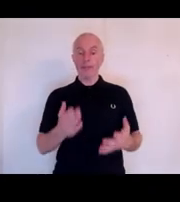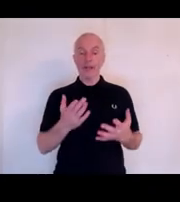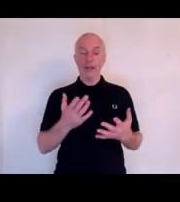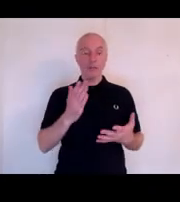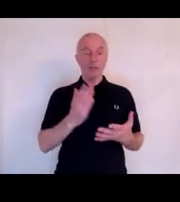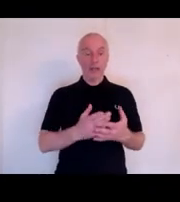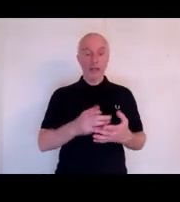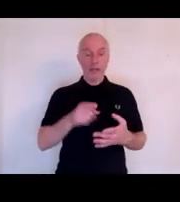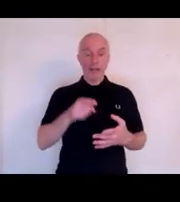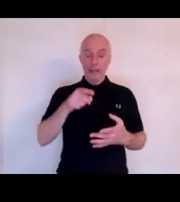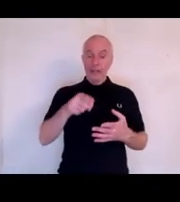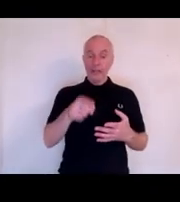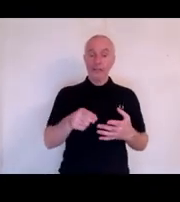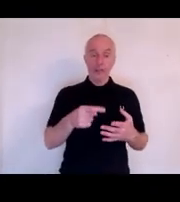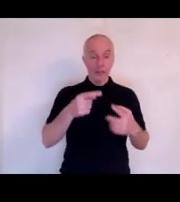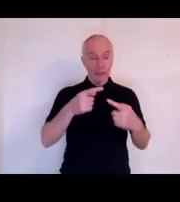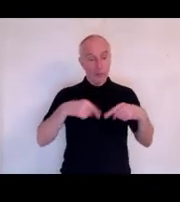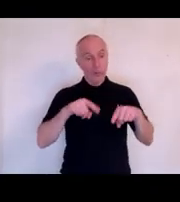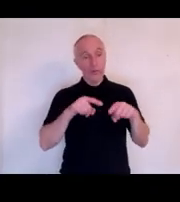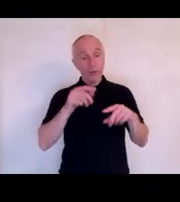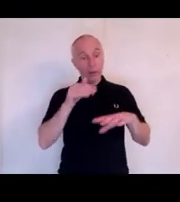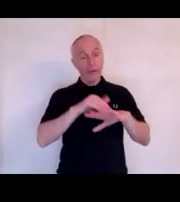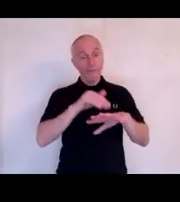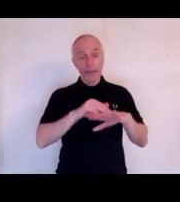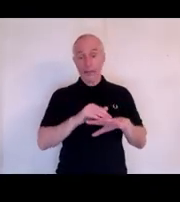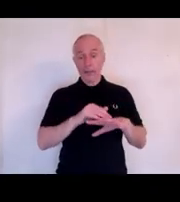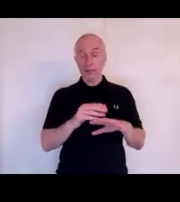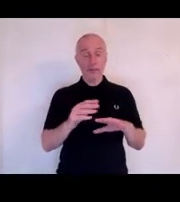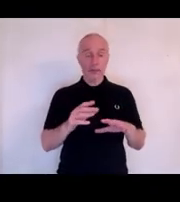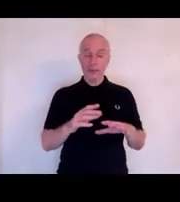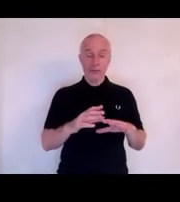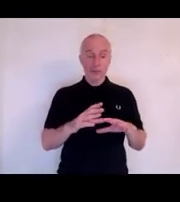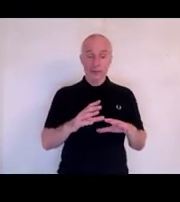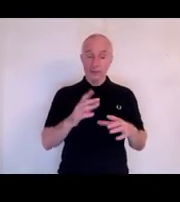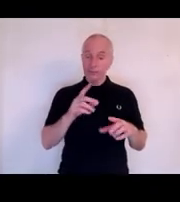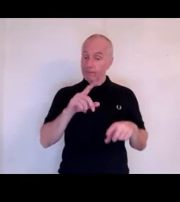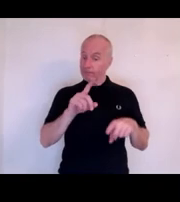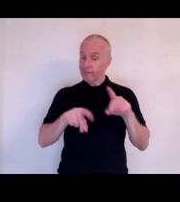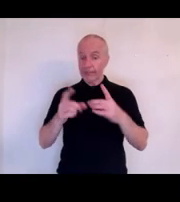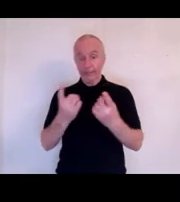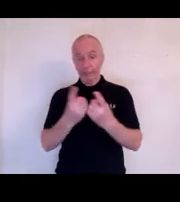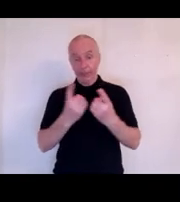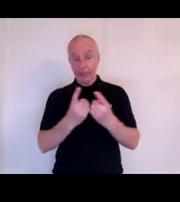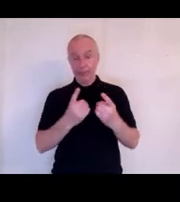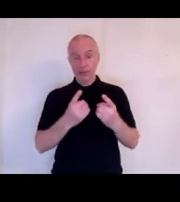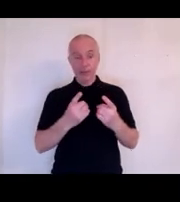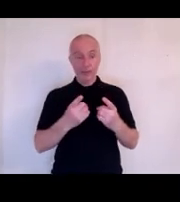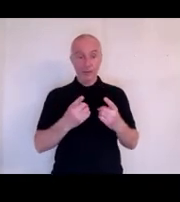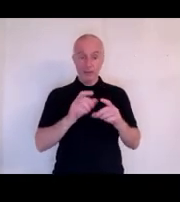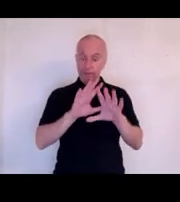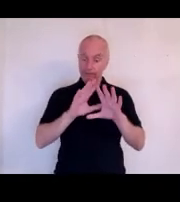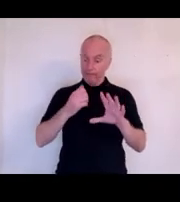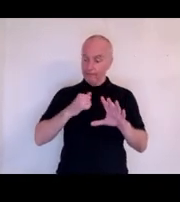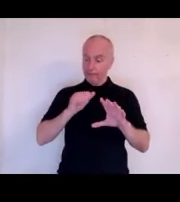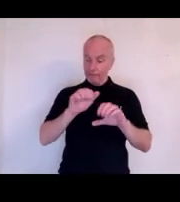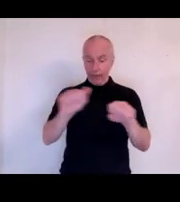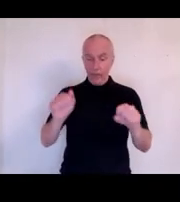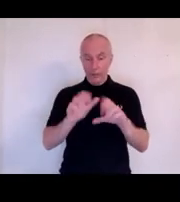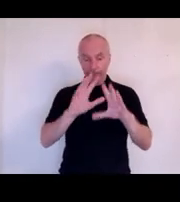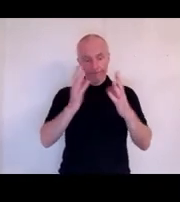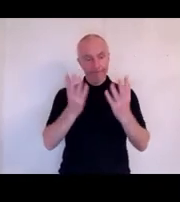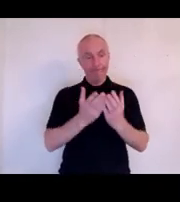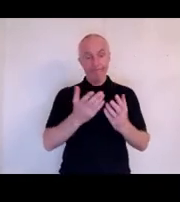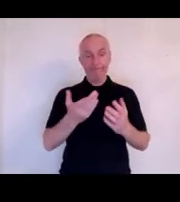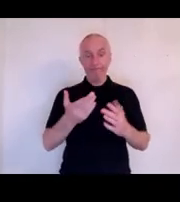nuclear reactors. This affects a large array of different scientific endeavours. And one of the biggest areas that it affects is astrophysics.